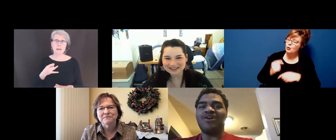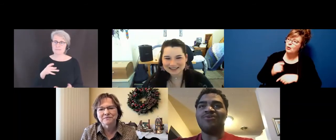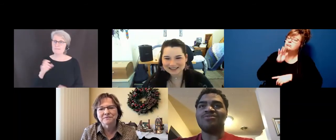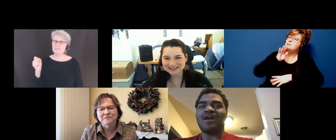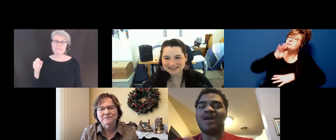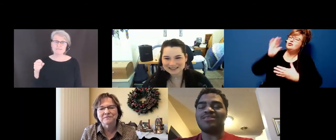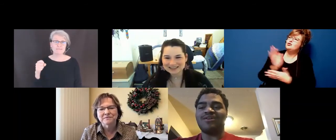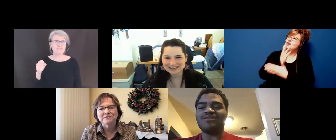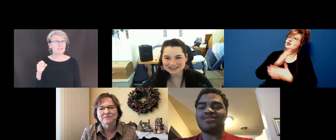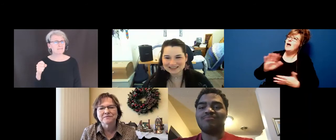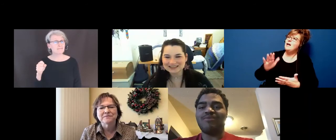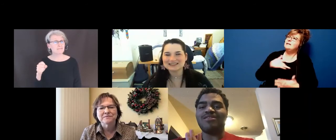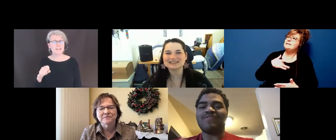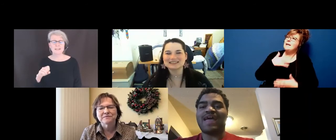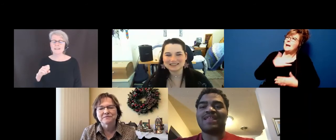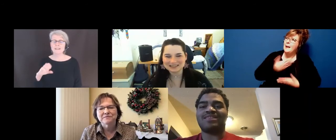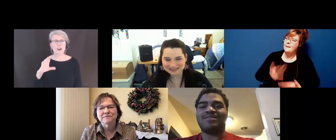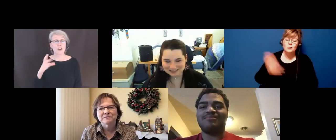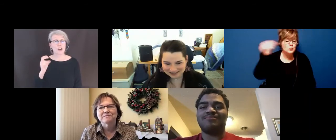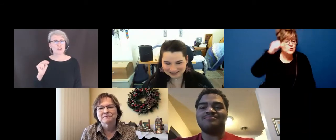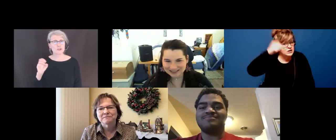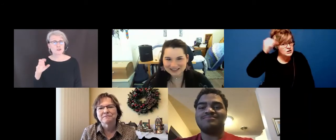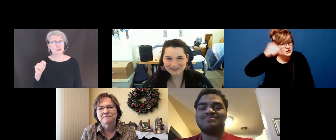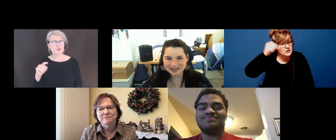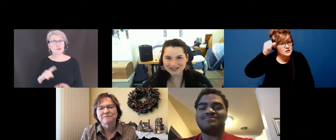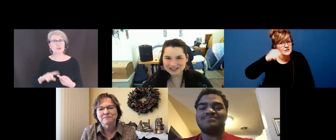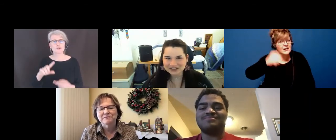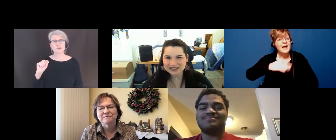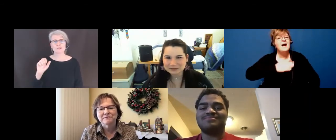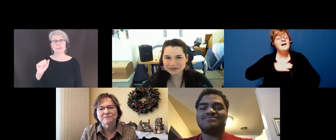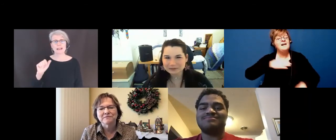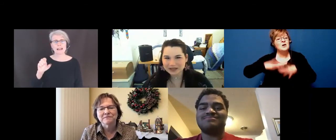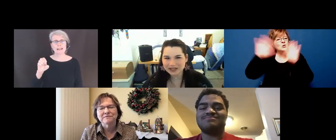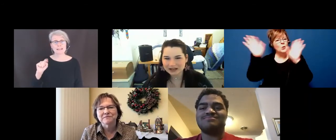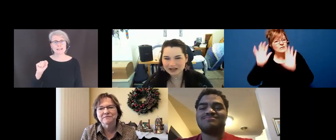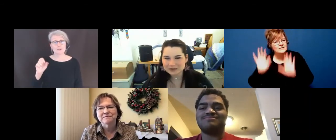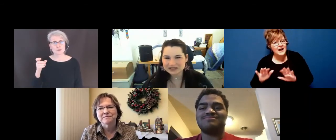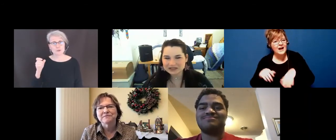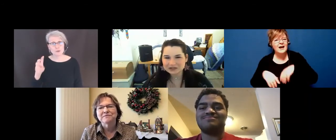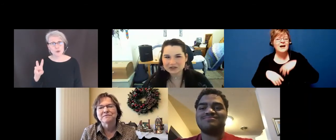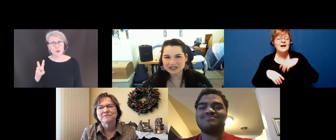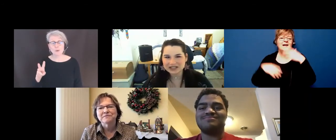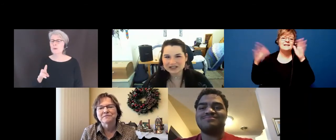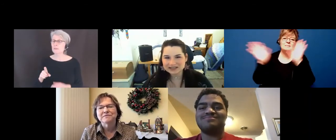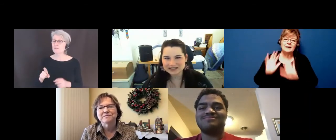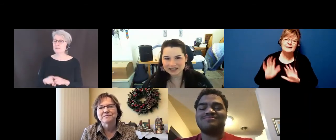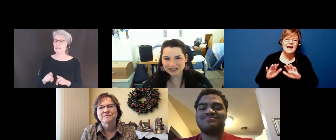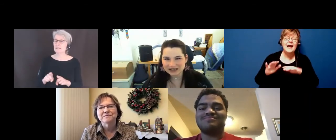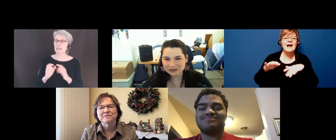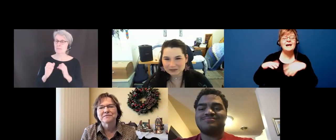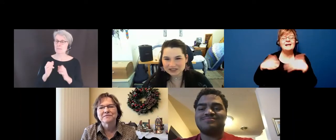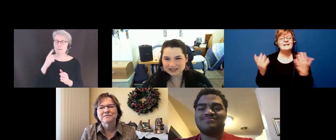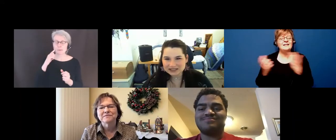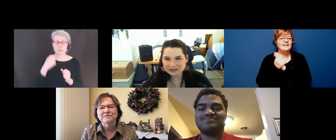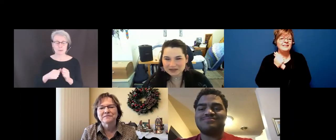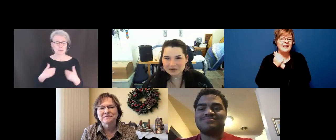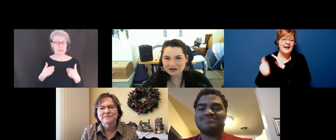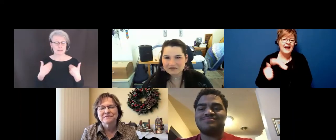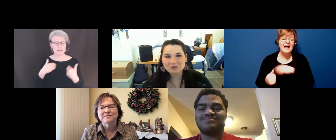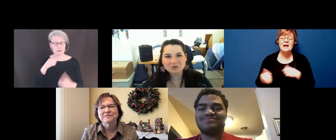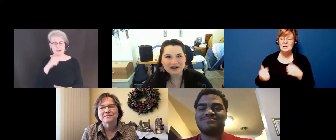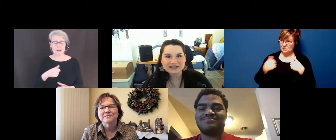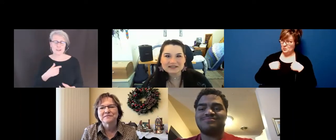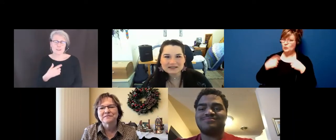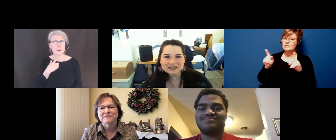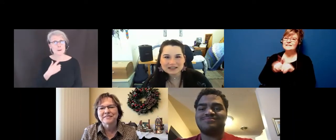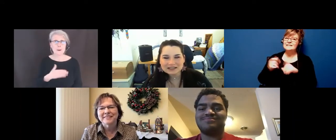Talent shows, concerts, all of that. I love that. That's very similar to me. I was a little girl when I started singing, and it was just something about it